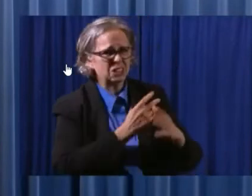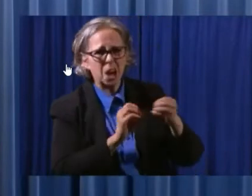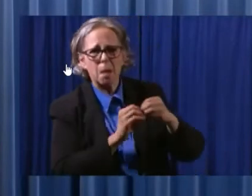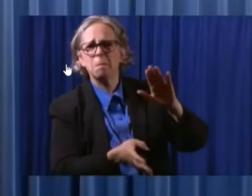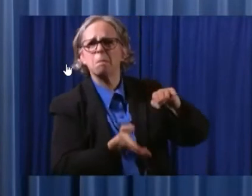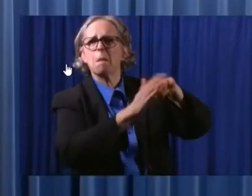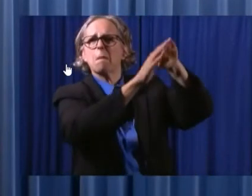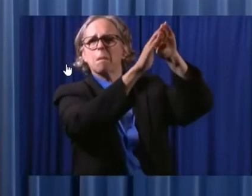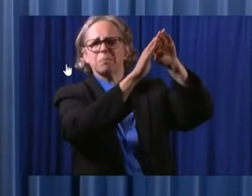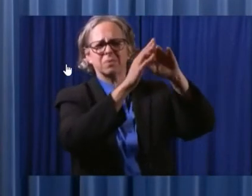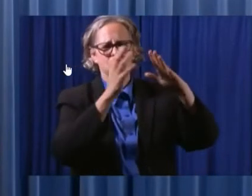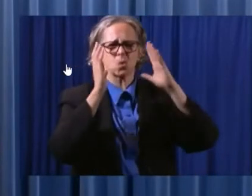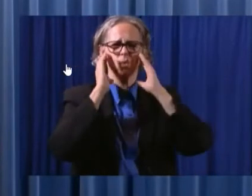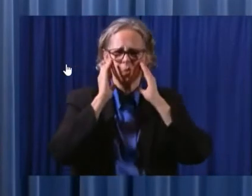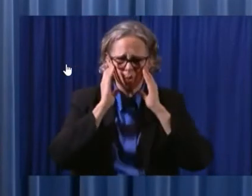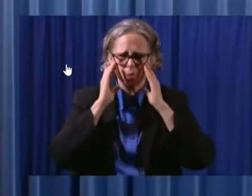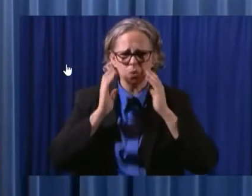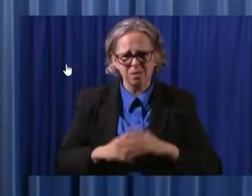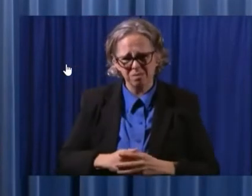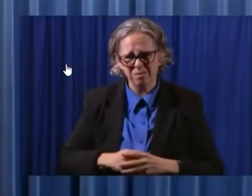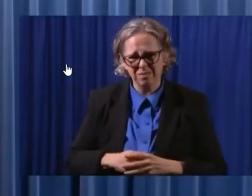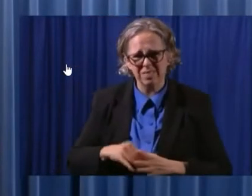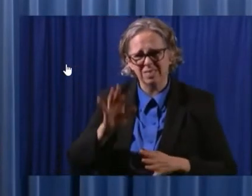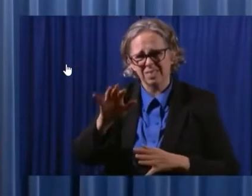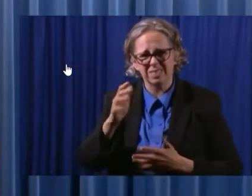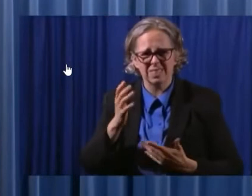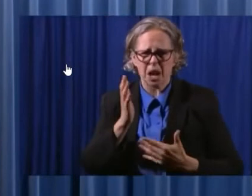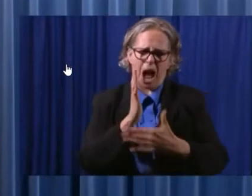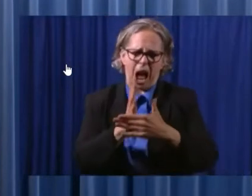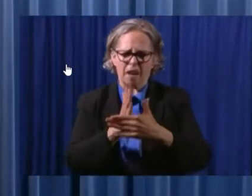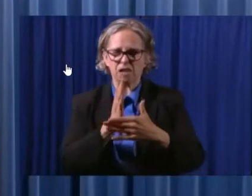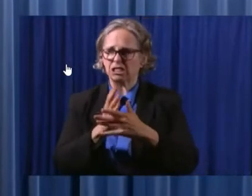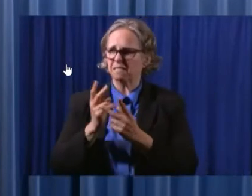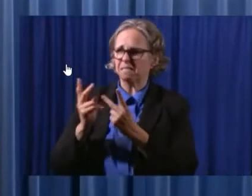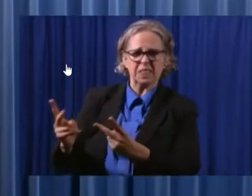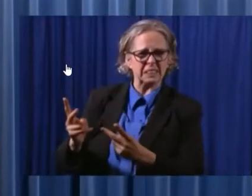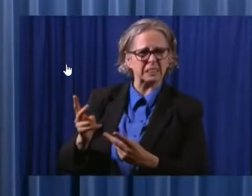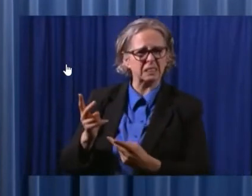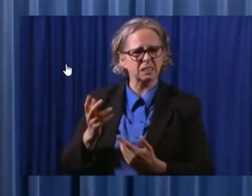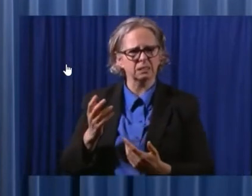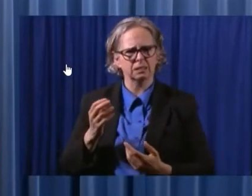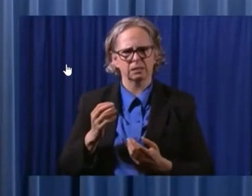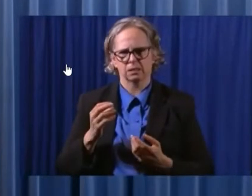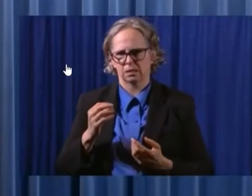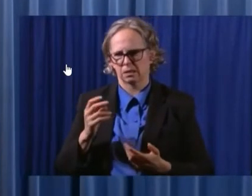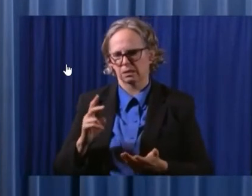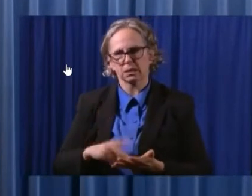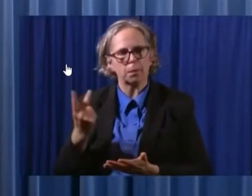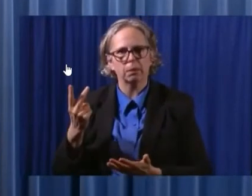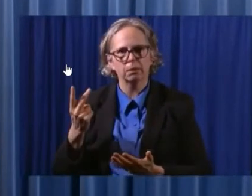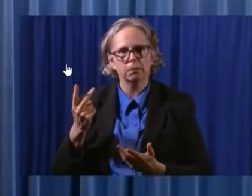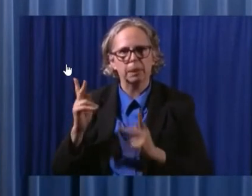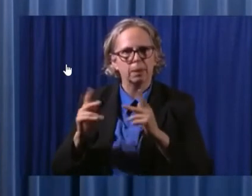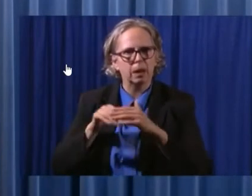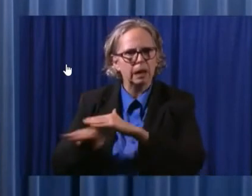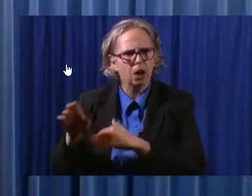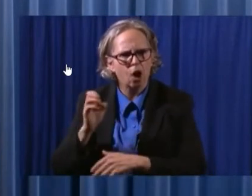we've seen average daily visits to the ER more than double. Outpatient visits have more than